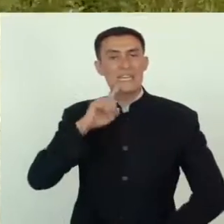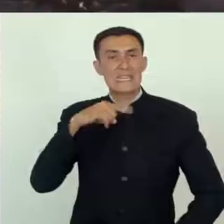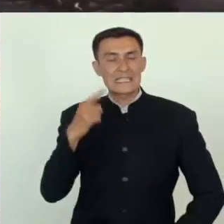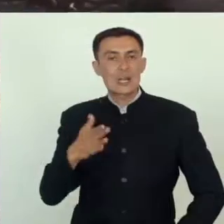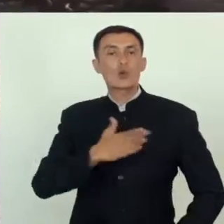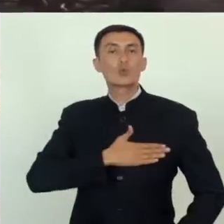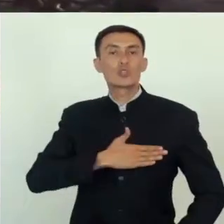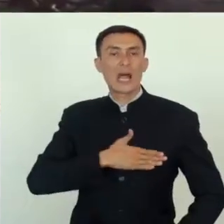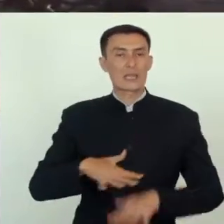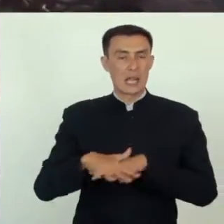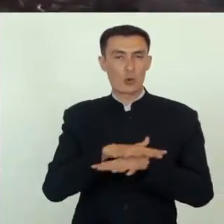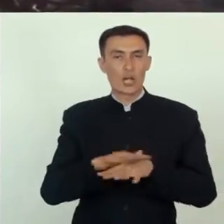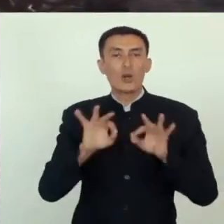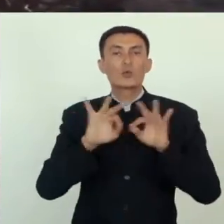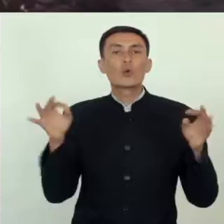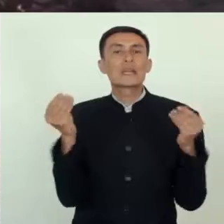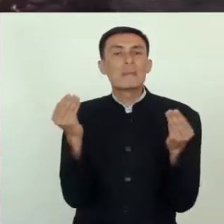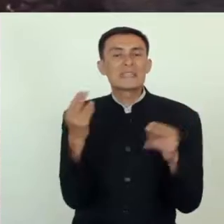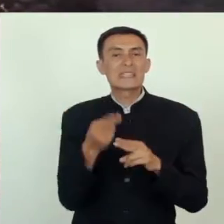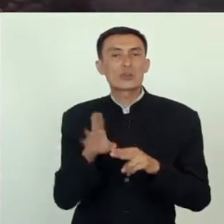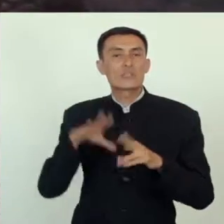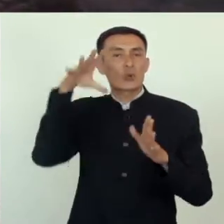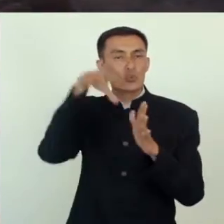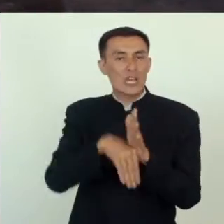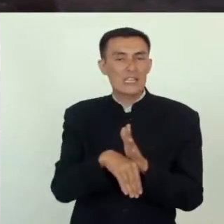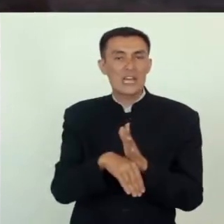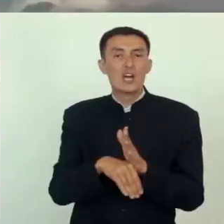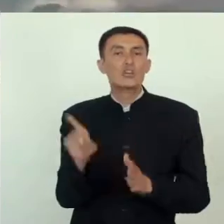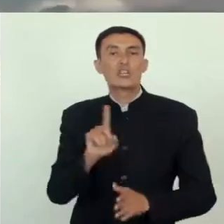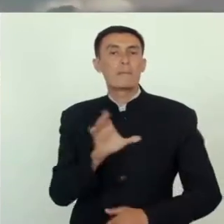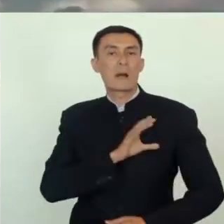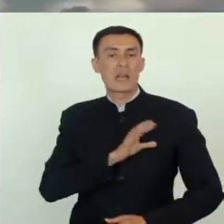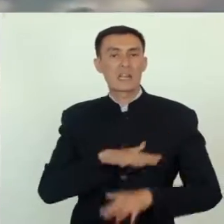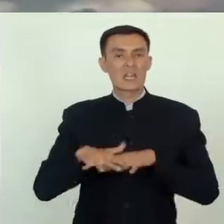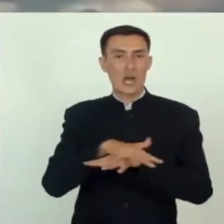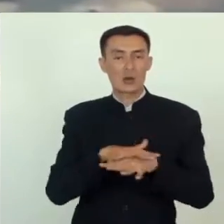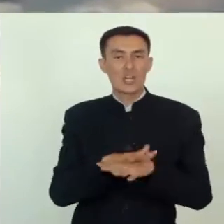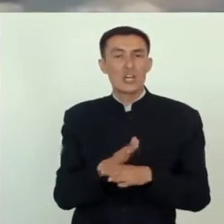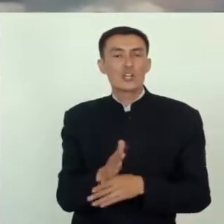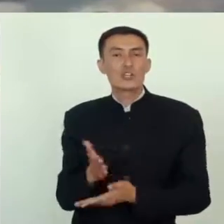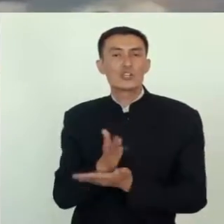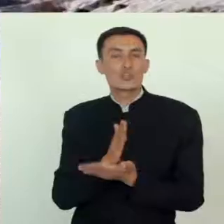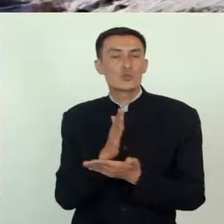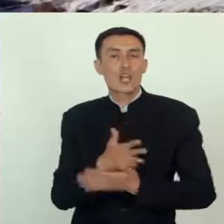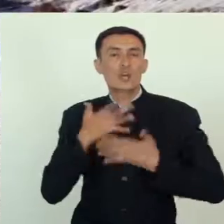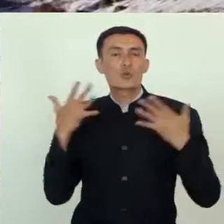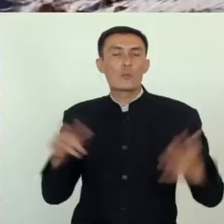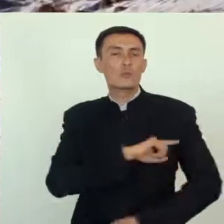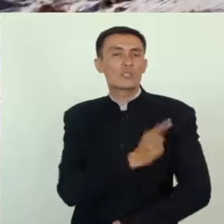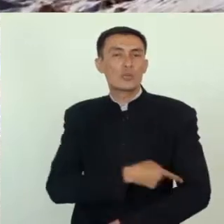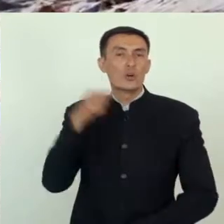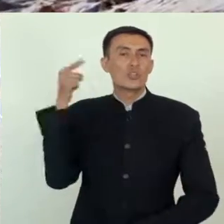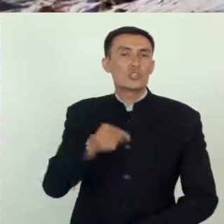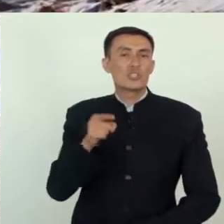wealth of a nation and carrying within it the mighty power of a millennial of memory. At the same time, it